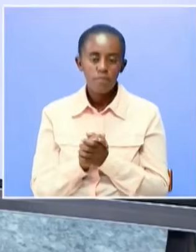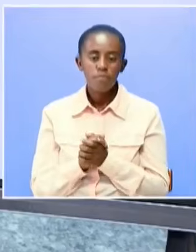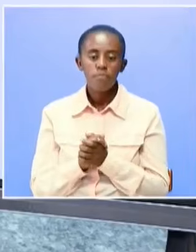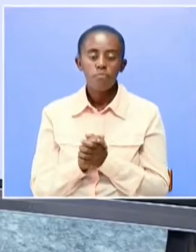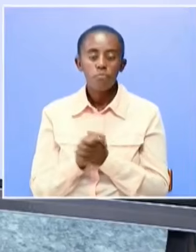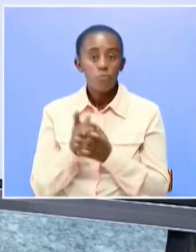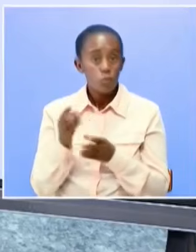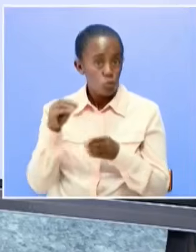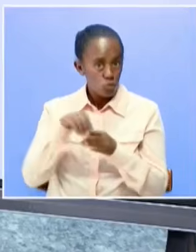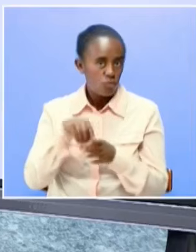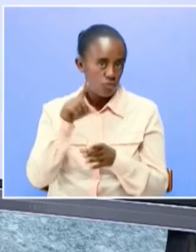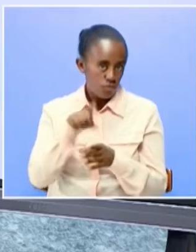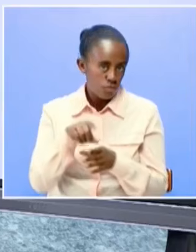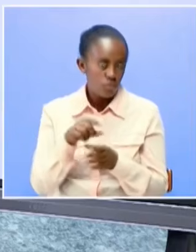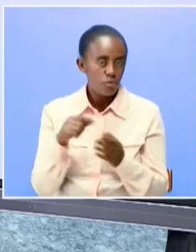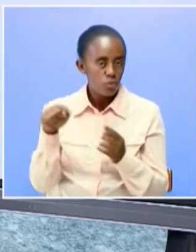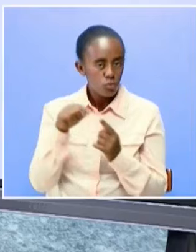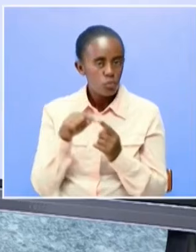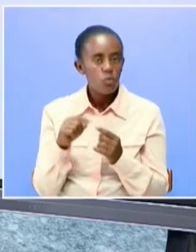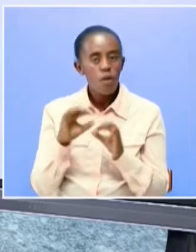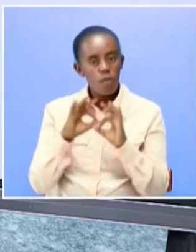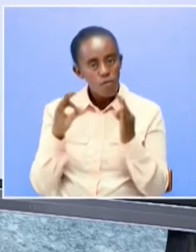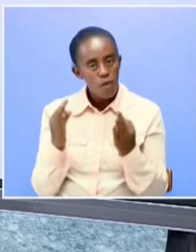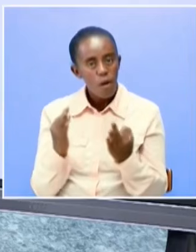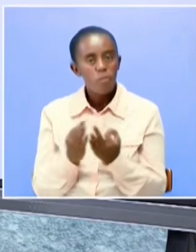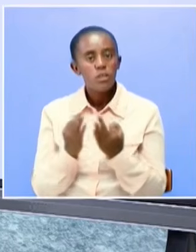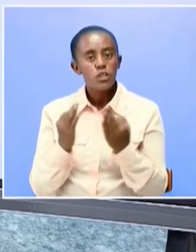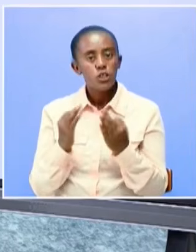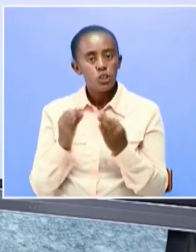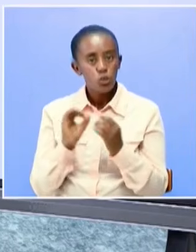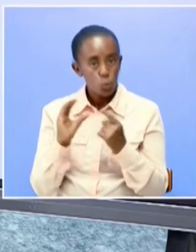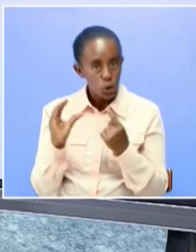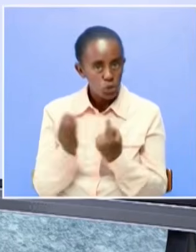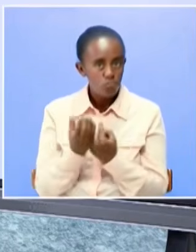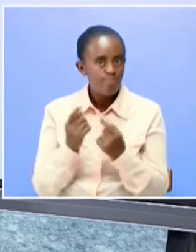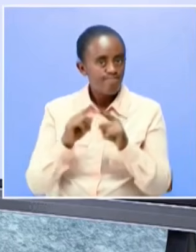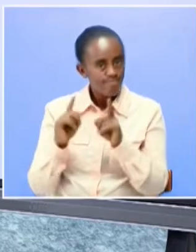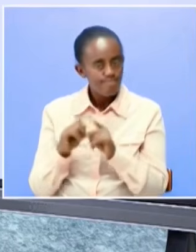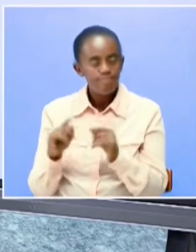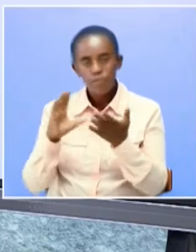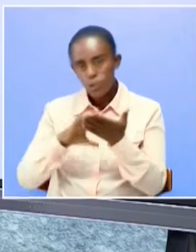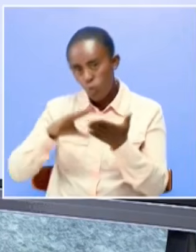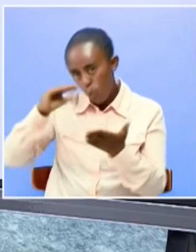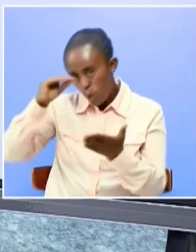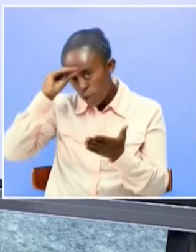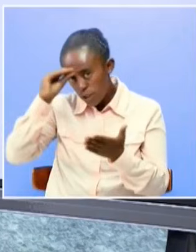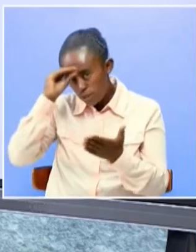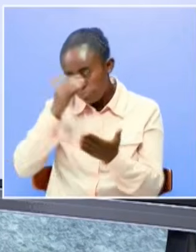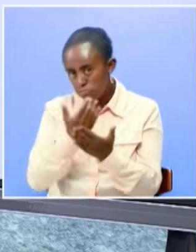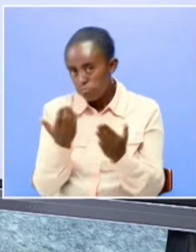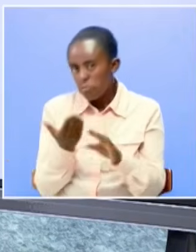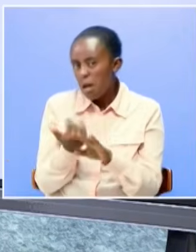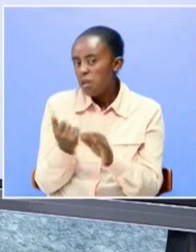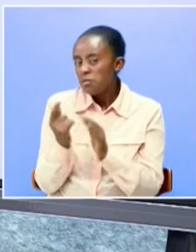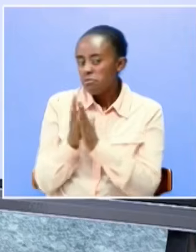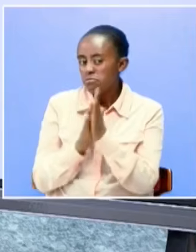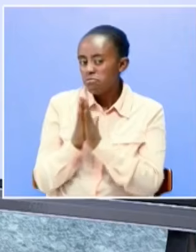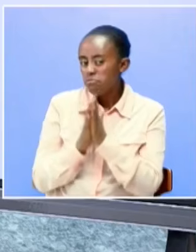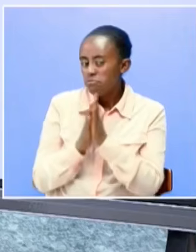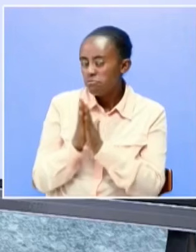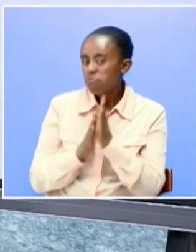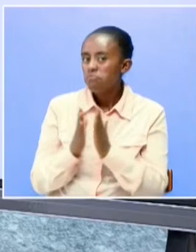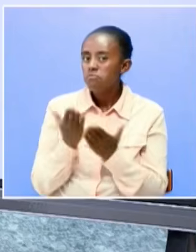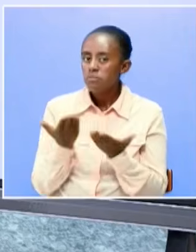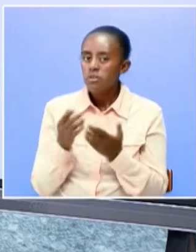should be included. You have to write the family background, education, and early interests, and